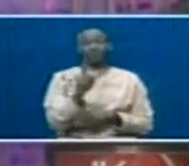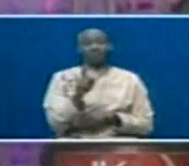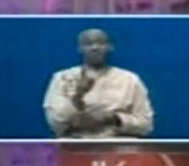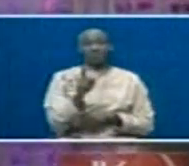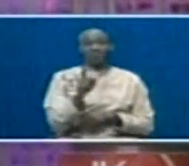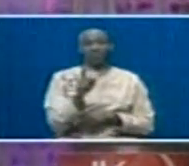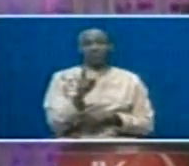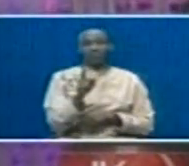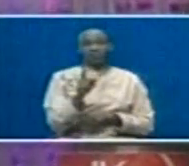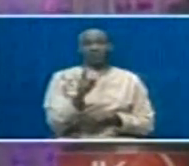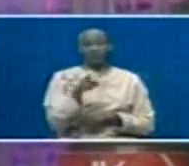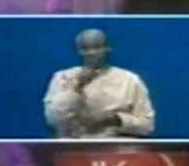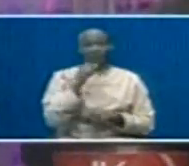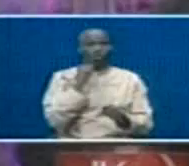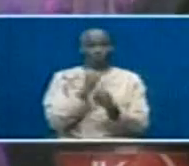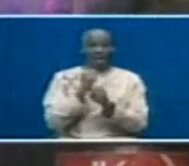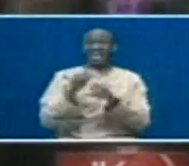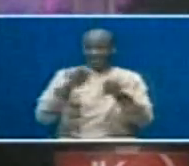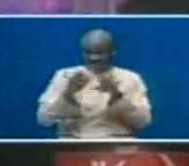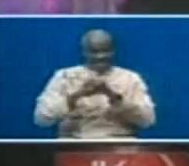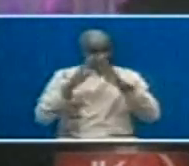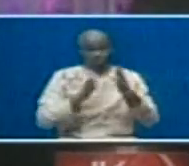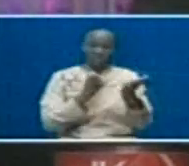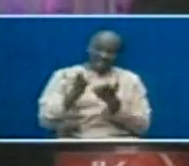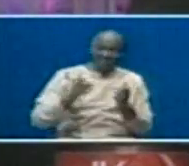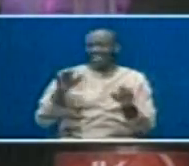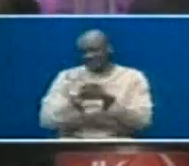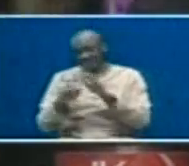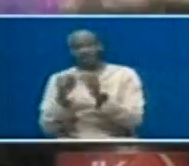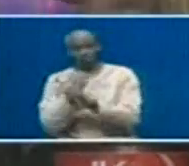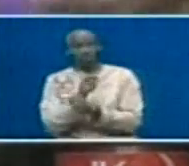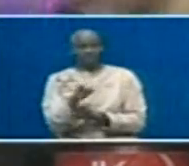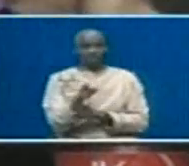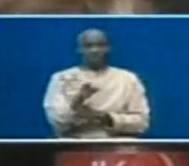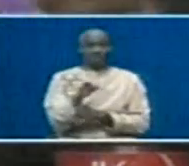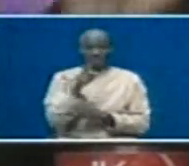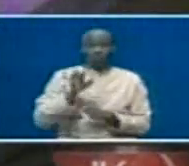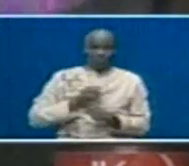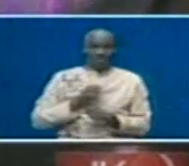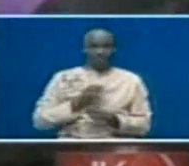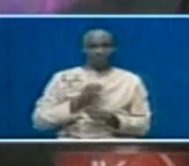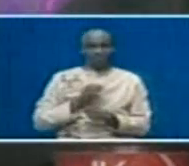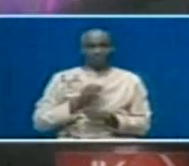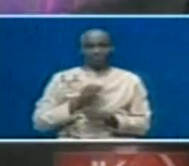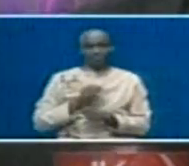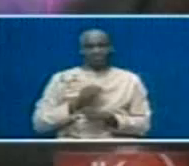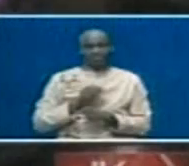the lady, actually, who ran everything in our house, not my mother, my dada. Sharifa was the one running everything.